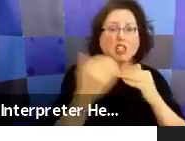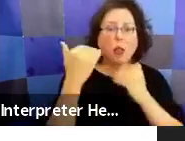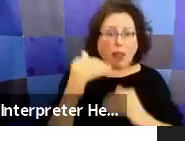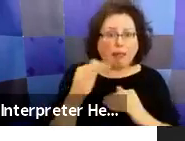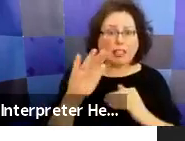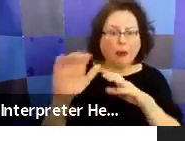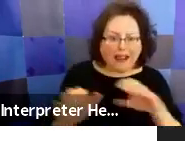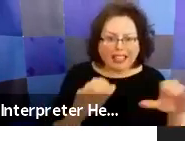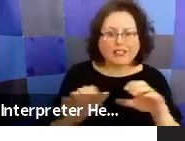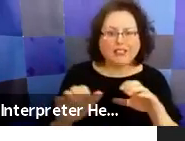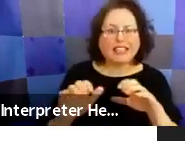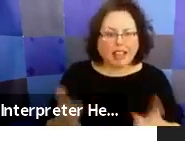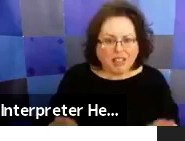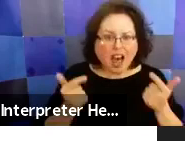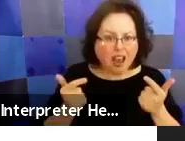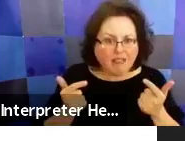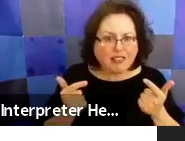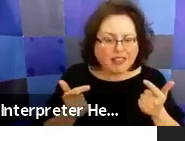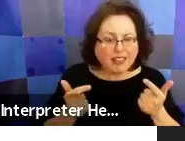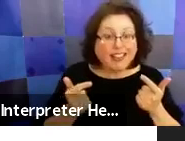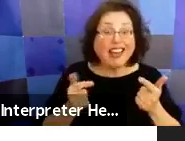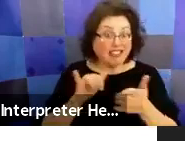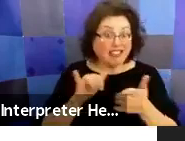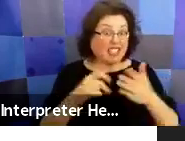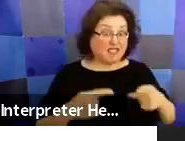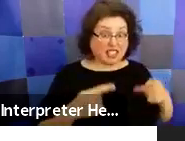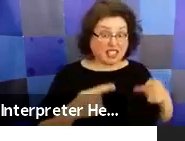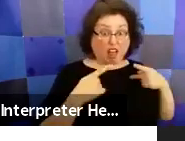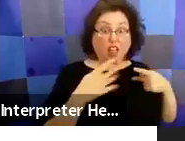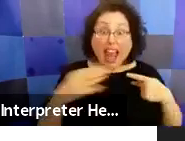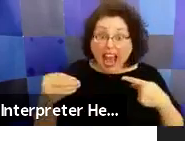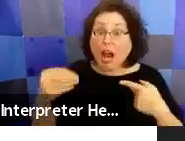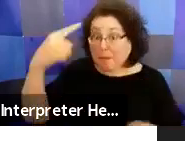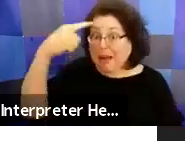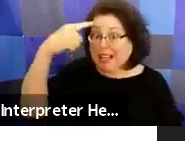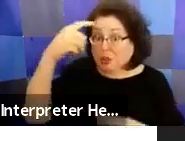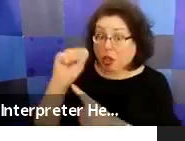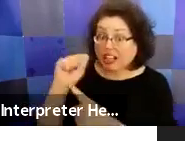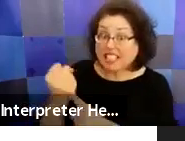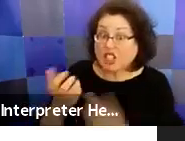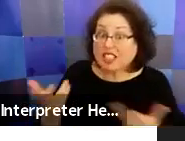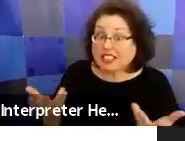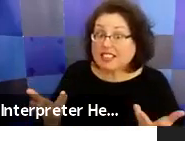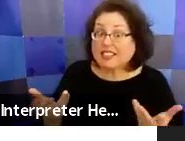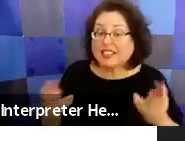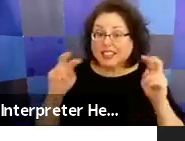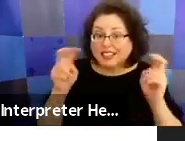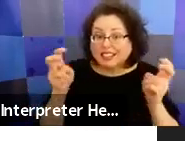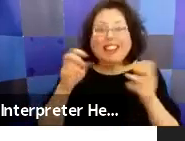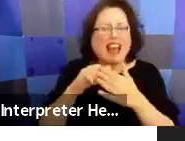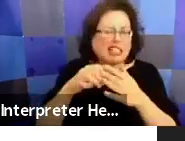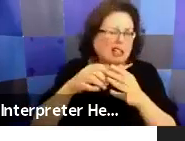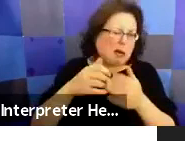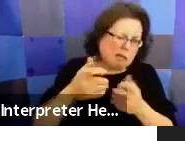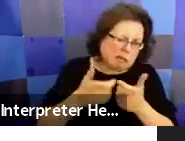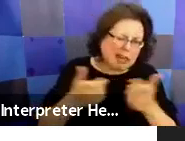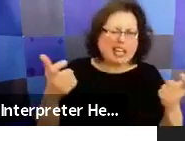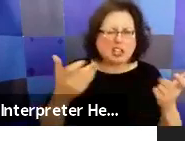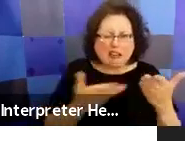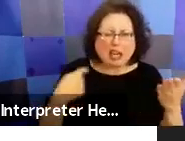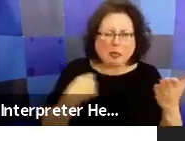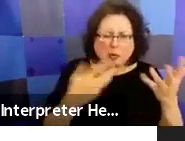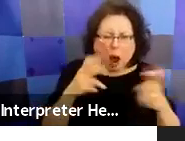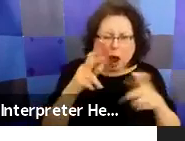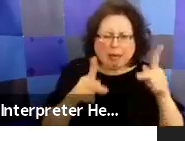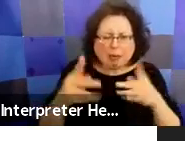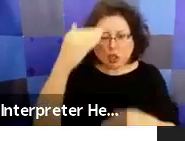of a person's life. Remember that it's physical and mental conditions. So that's one of the major things that we want people to know during